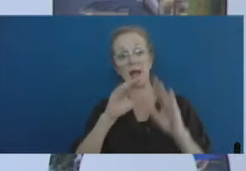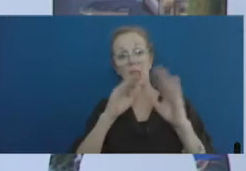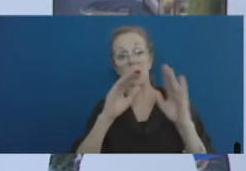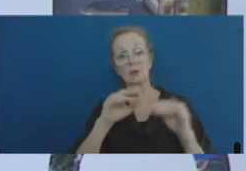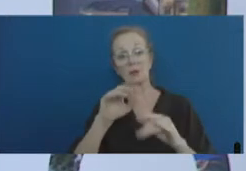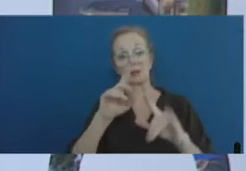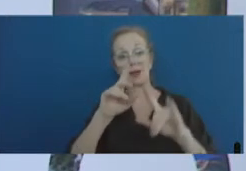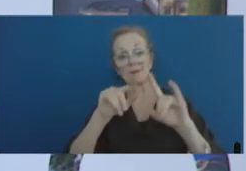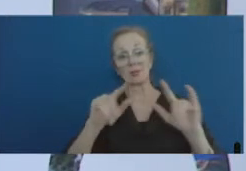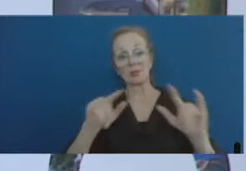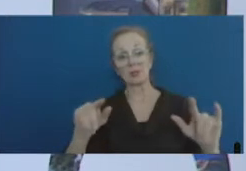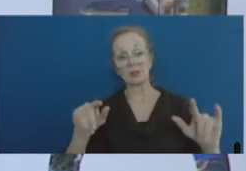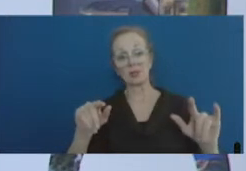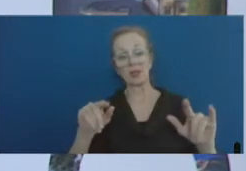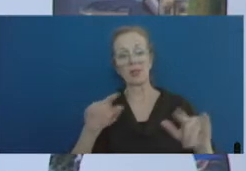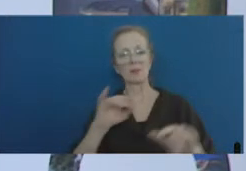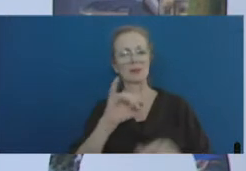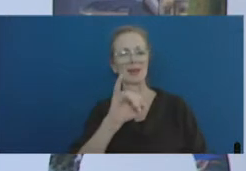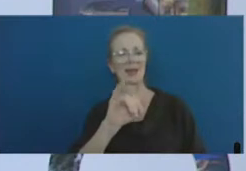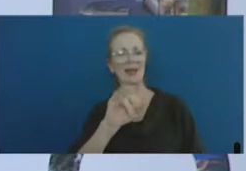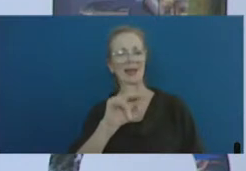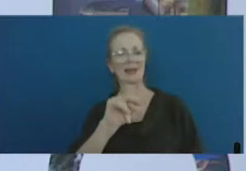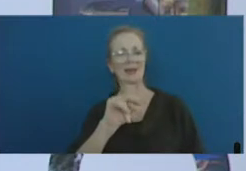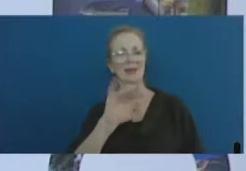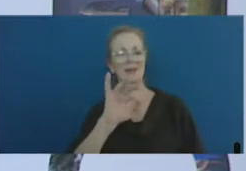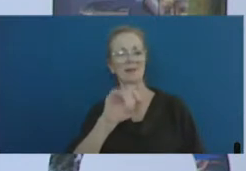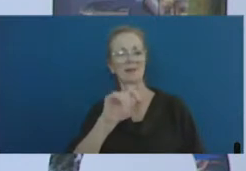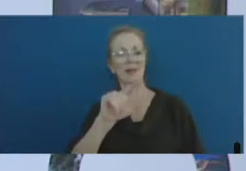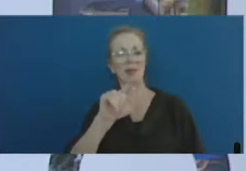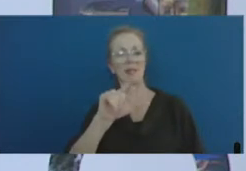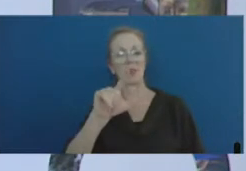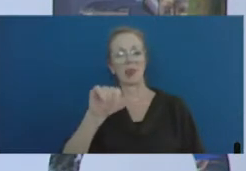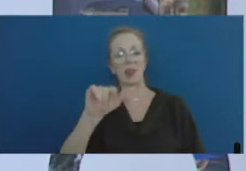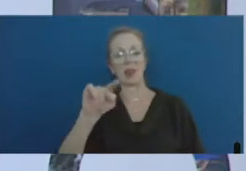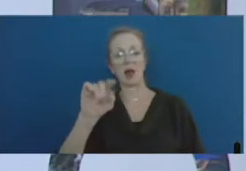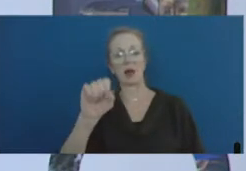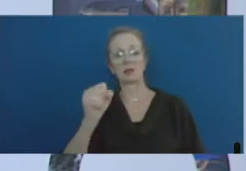for infill lots and for new subdivisions.